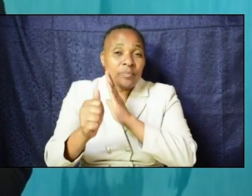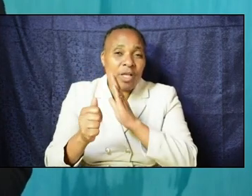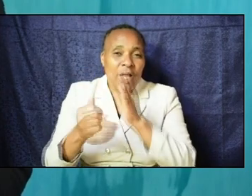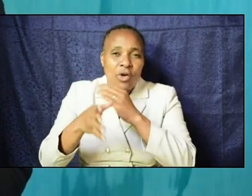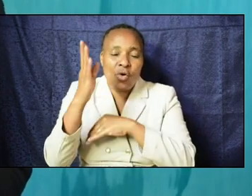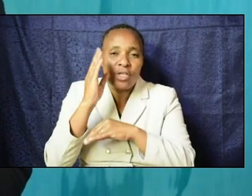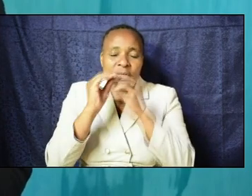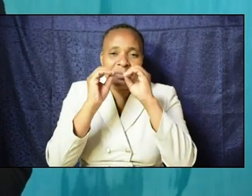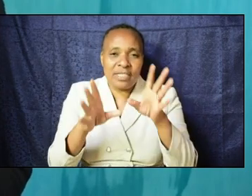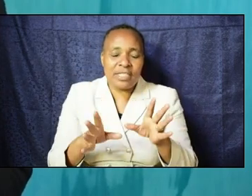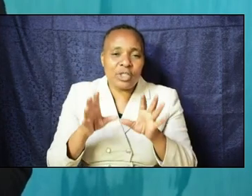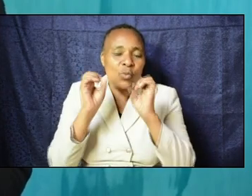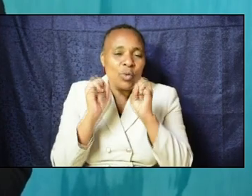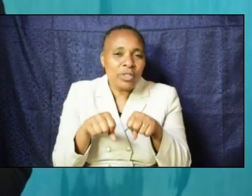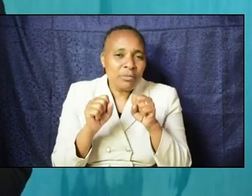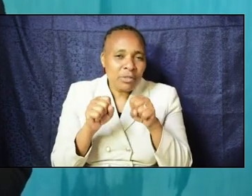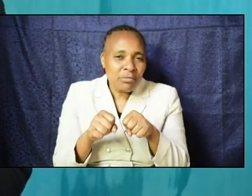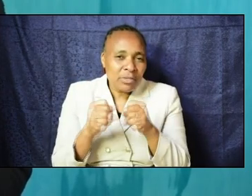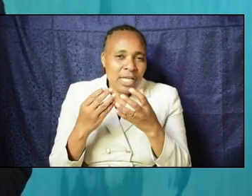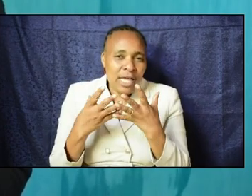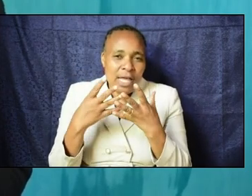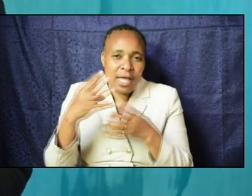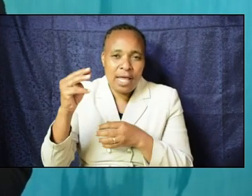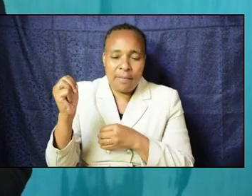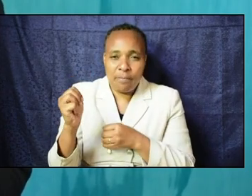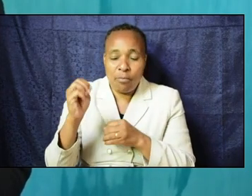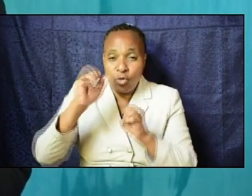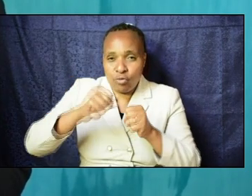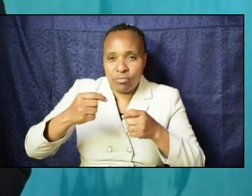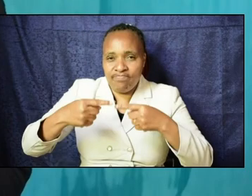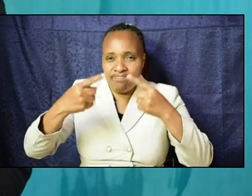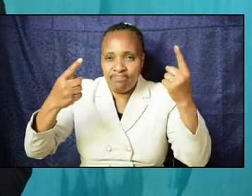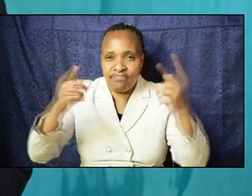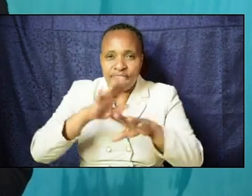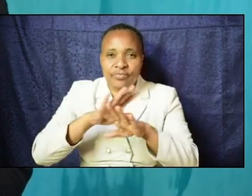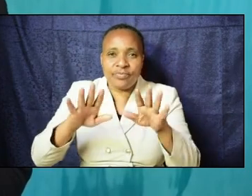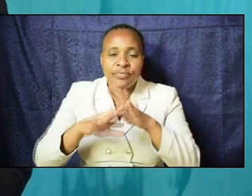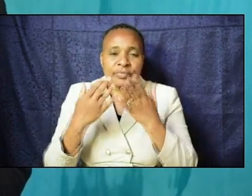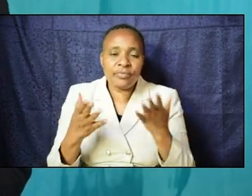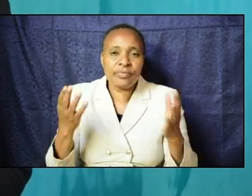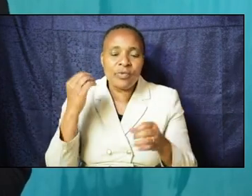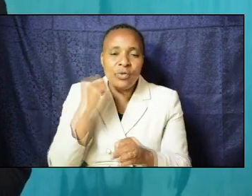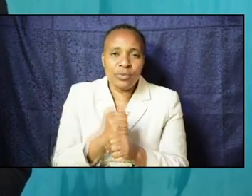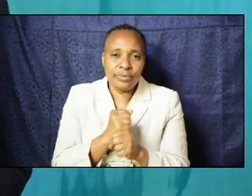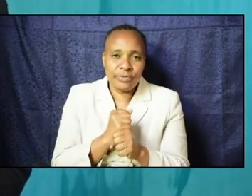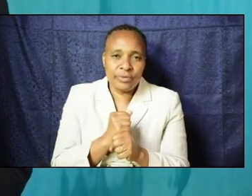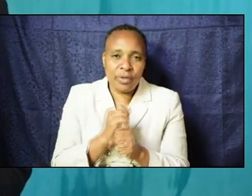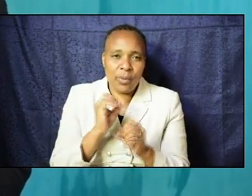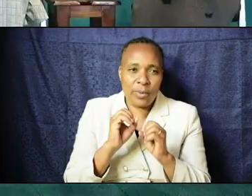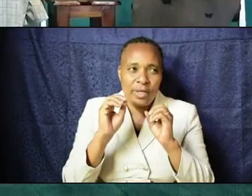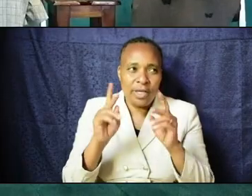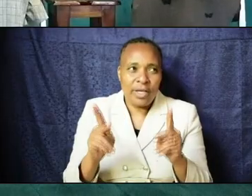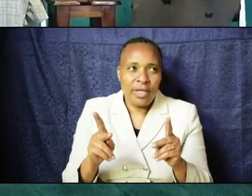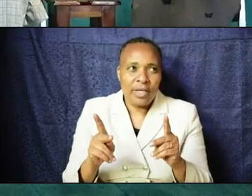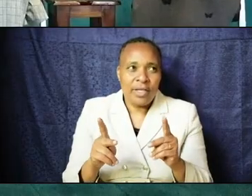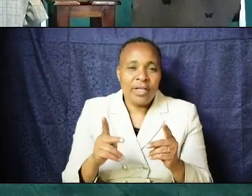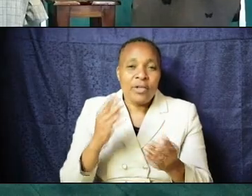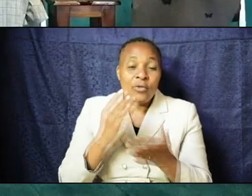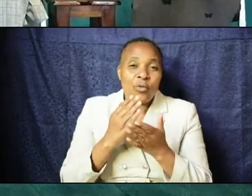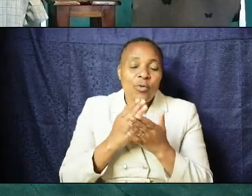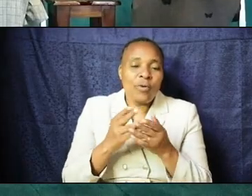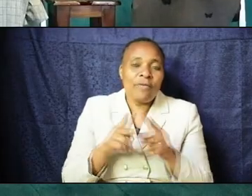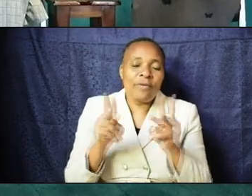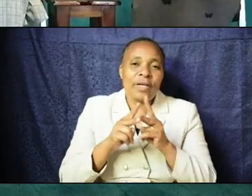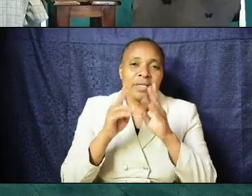think enabled him to be able to succeed in all that he was able to do. Right, and really